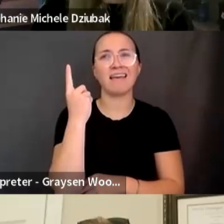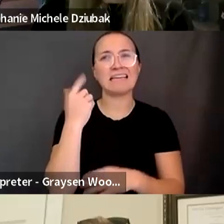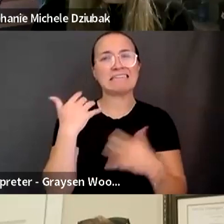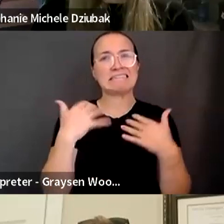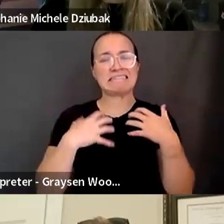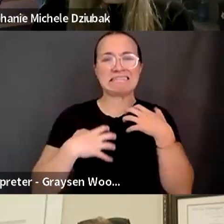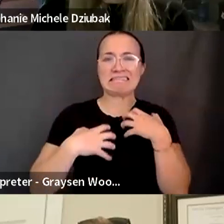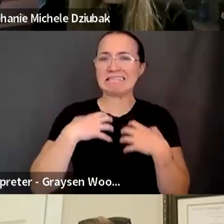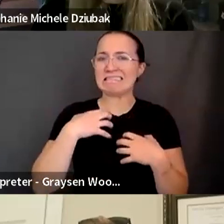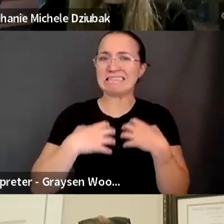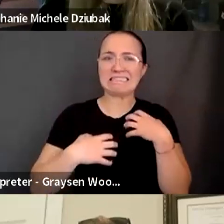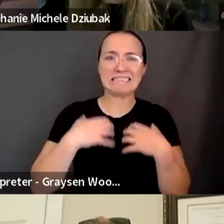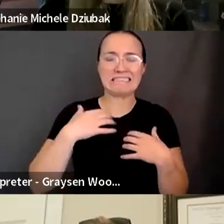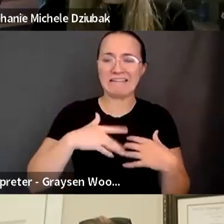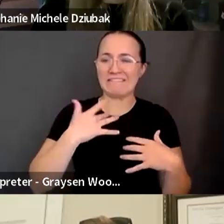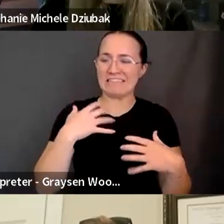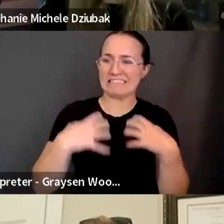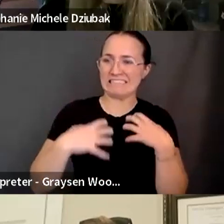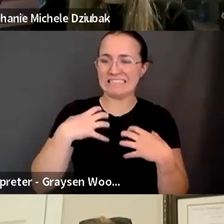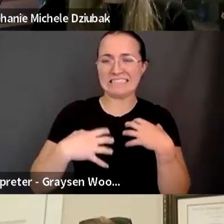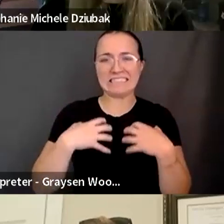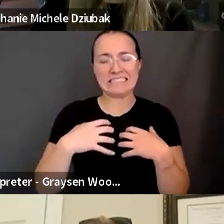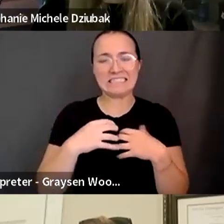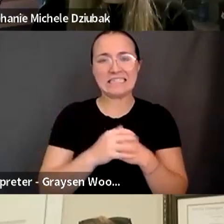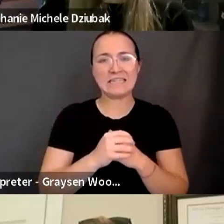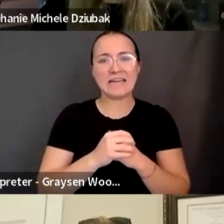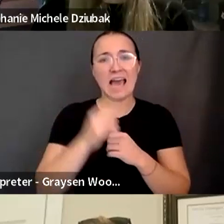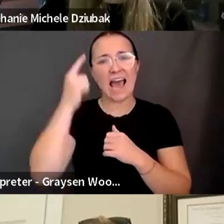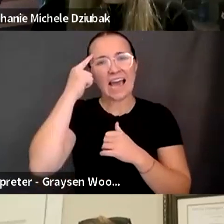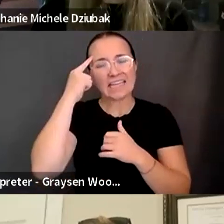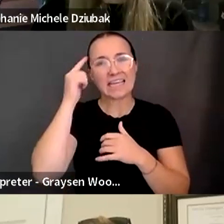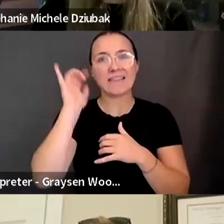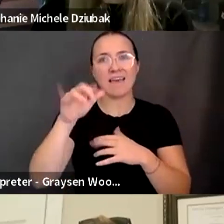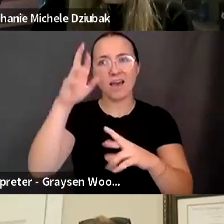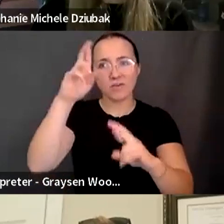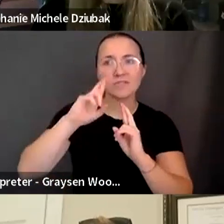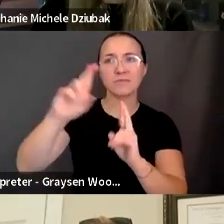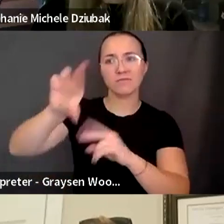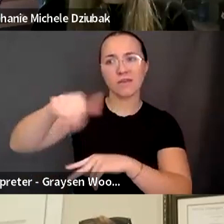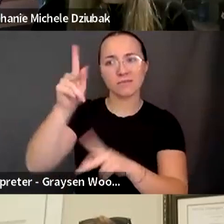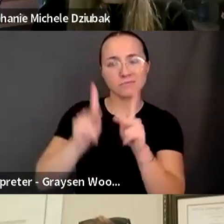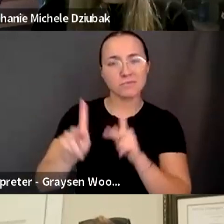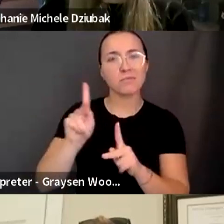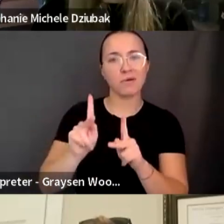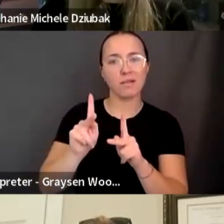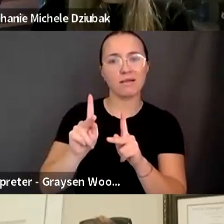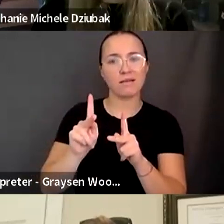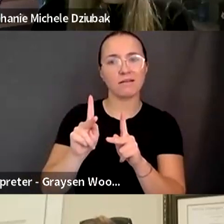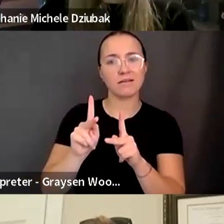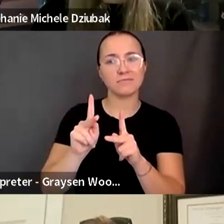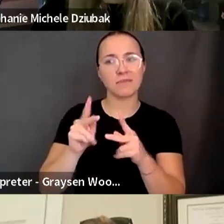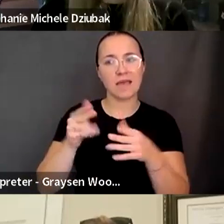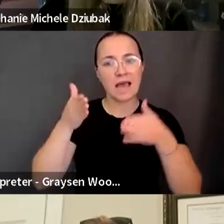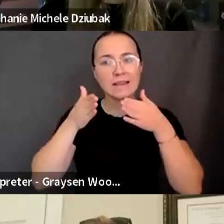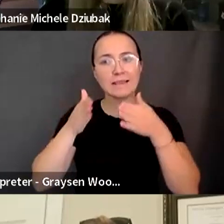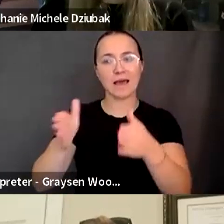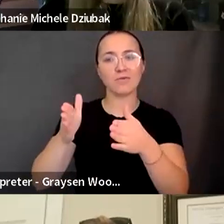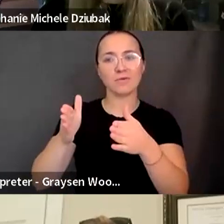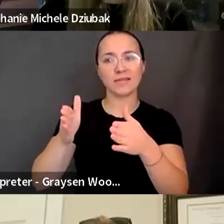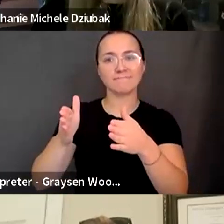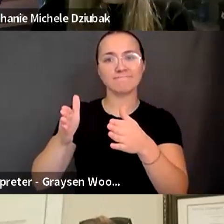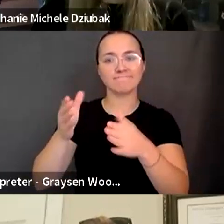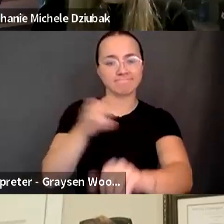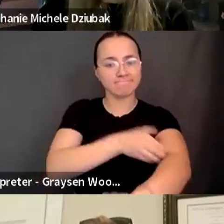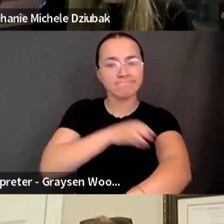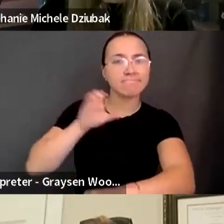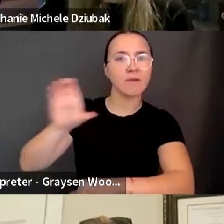way. I think that sort of, you know, that respect for other people, giving them their space, is